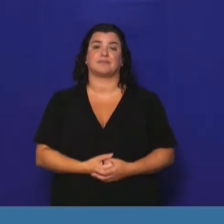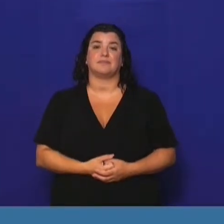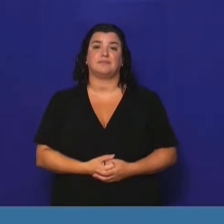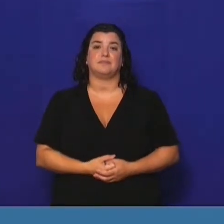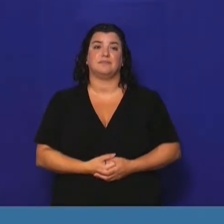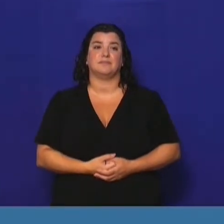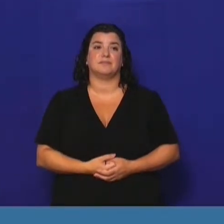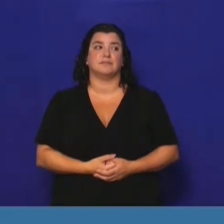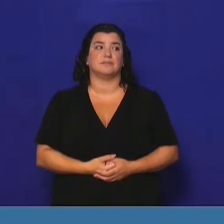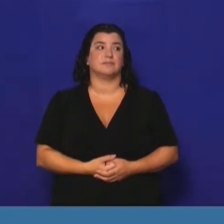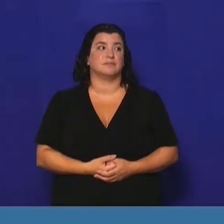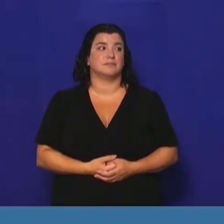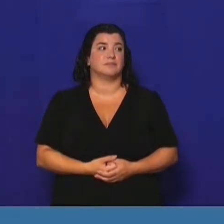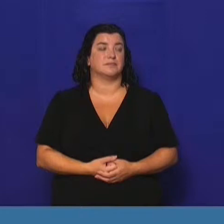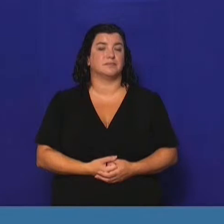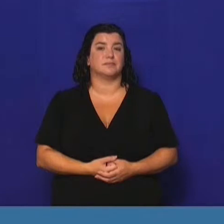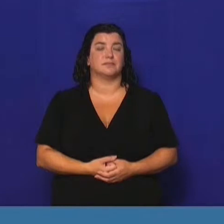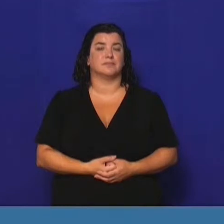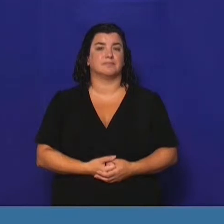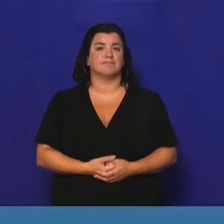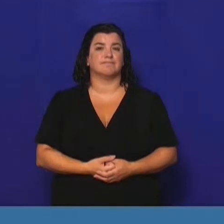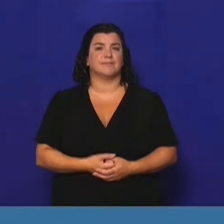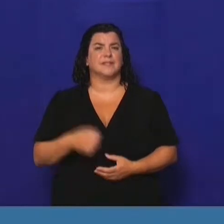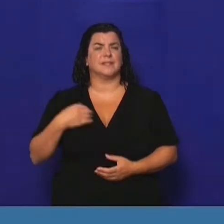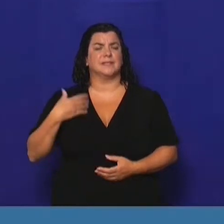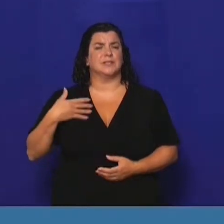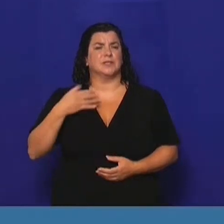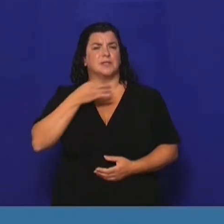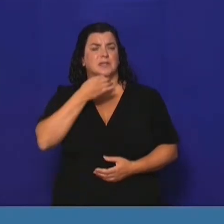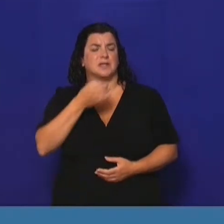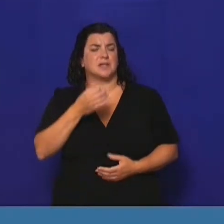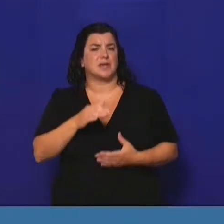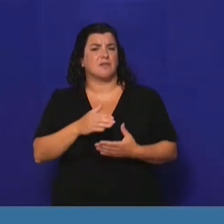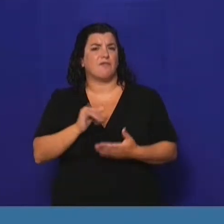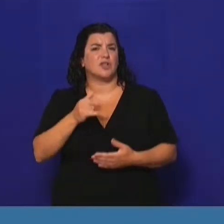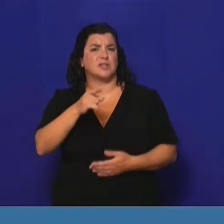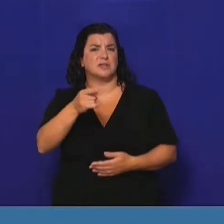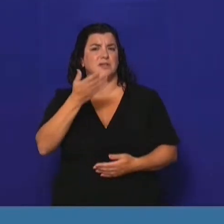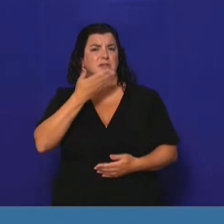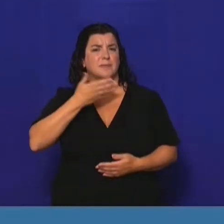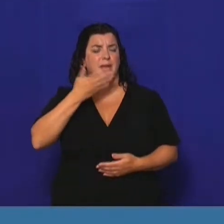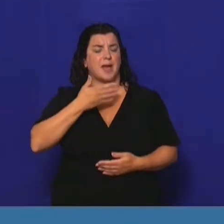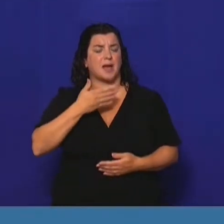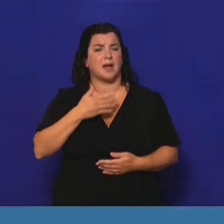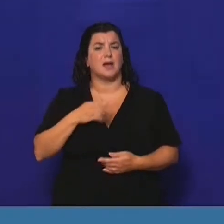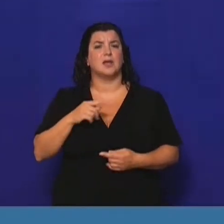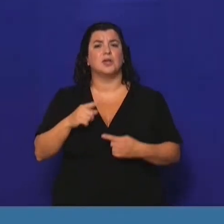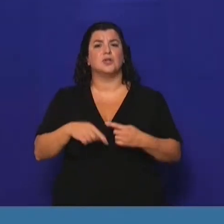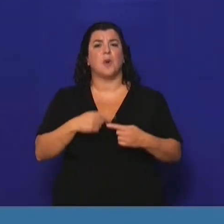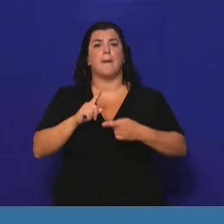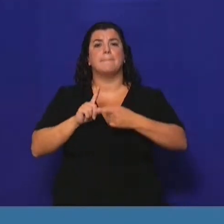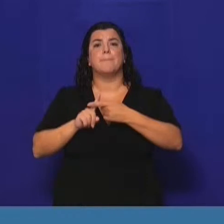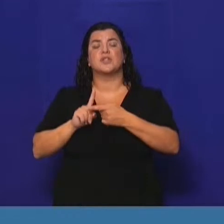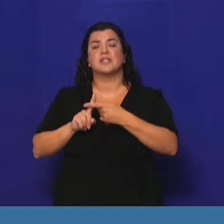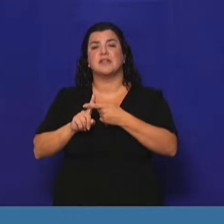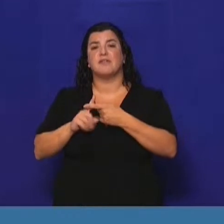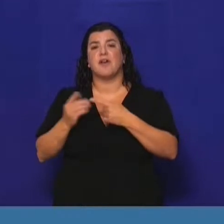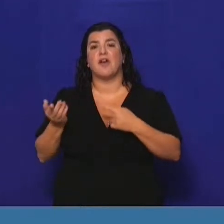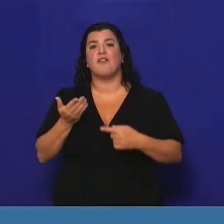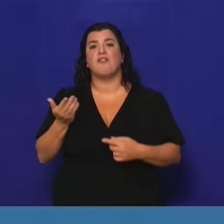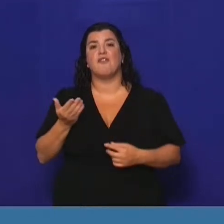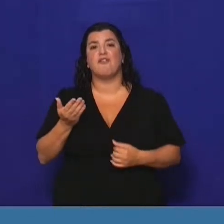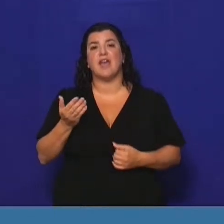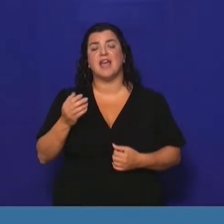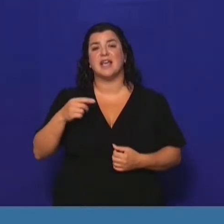Professor Gawġi, xtaqt insaqsik forsi tispjegalna ftit għax jidher li din hija l-ewwel darba li ġew irrapportati każijiet pożittivi fir-residenza tal-anzjani